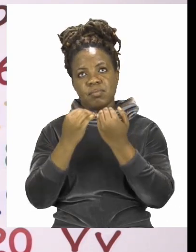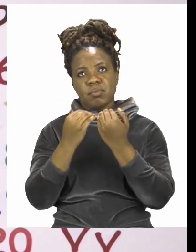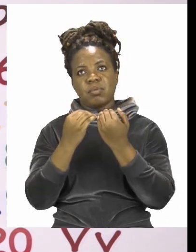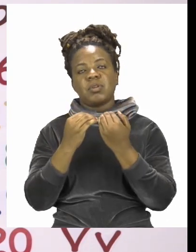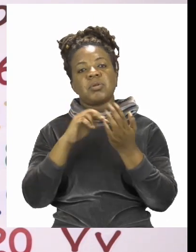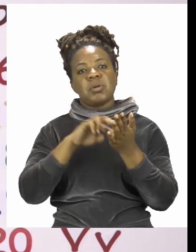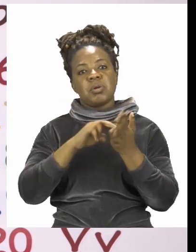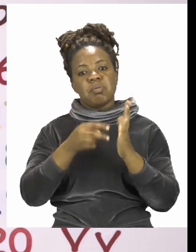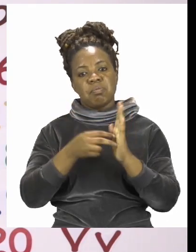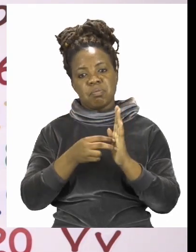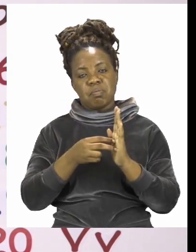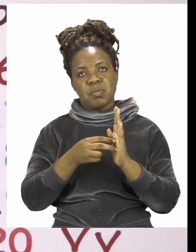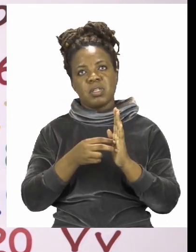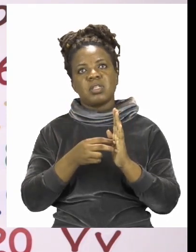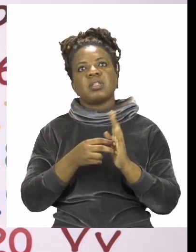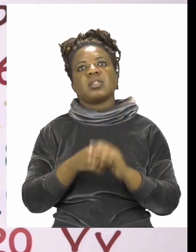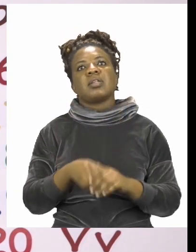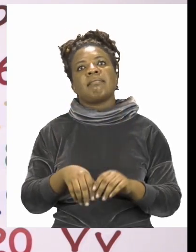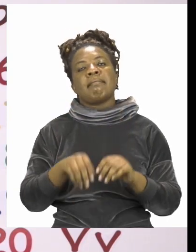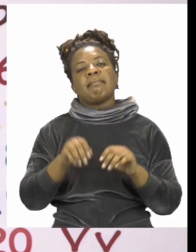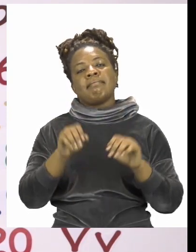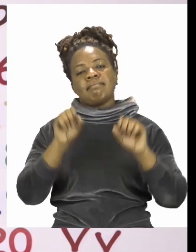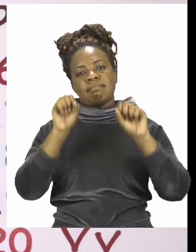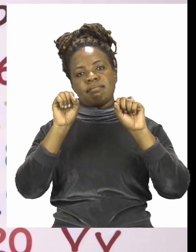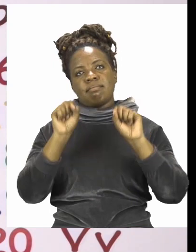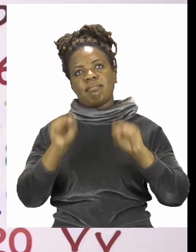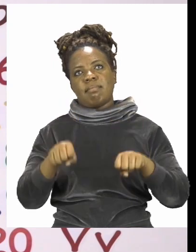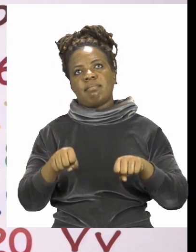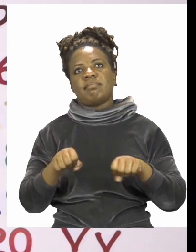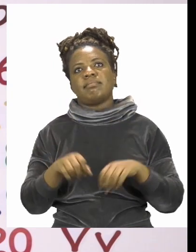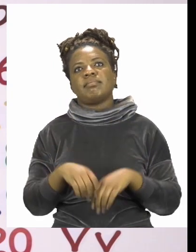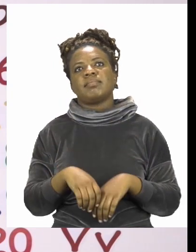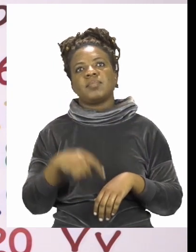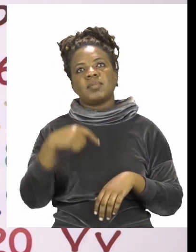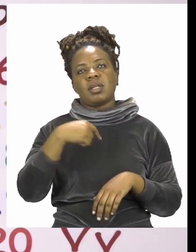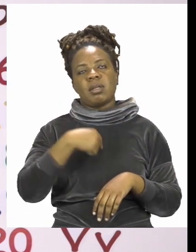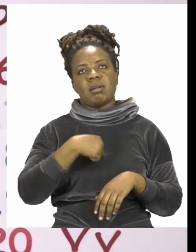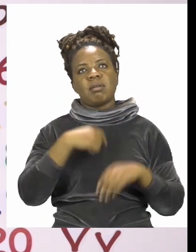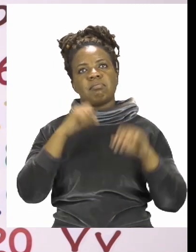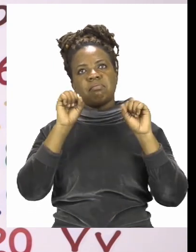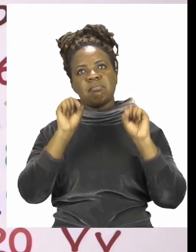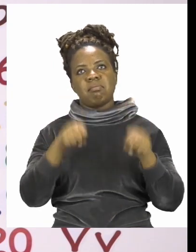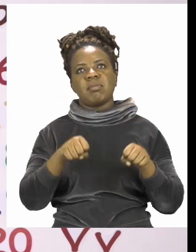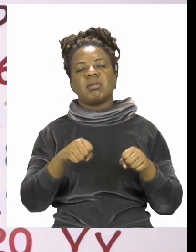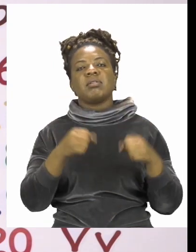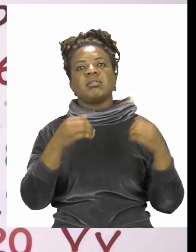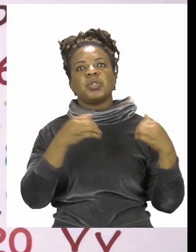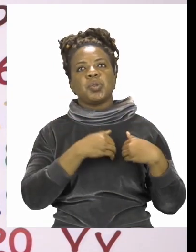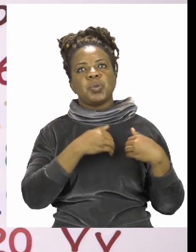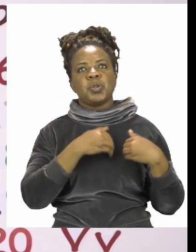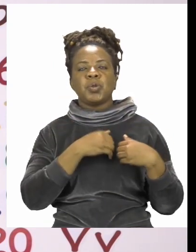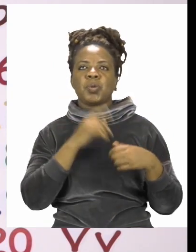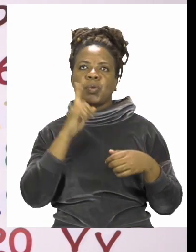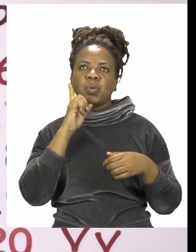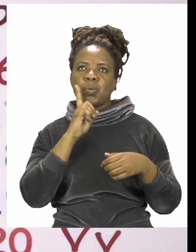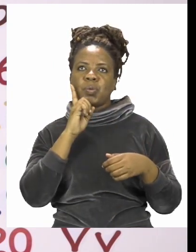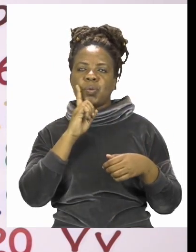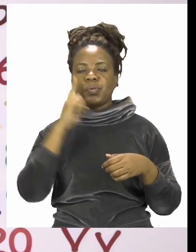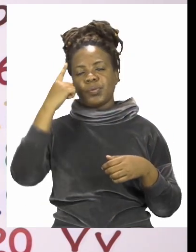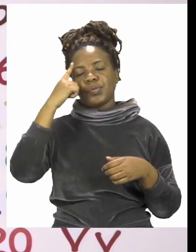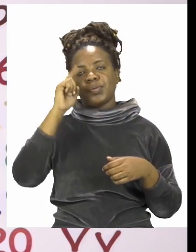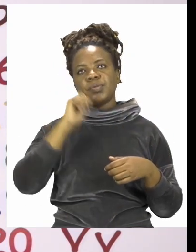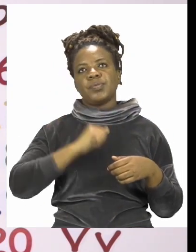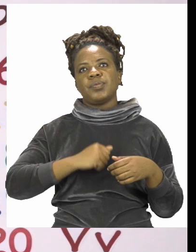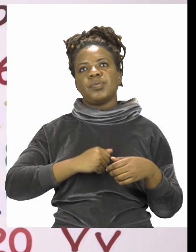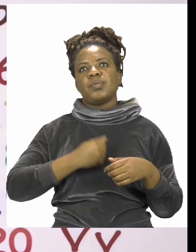word is must. I must care for my senses. So go ahead